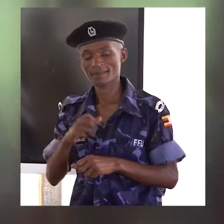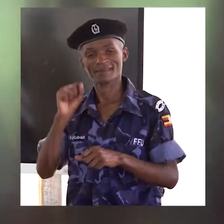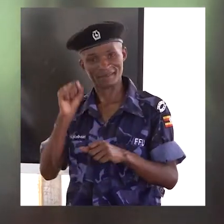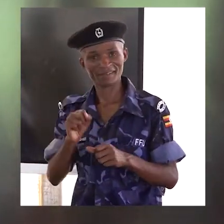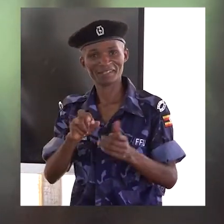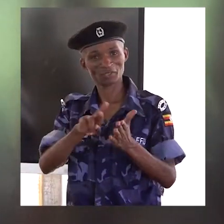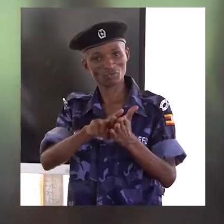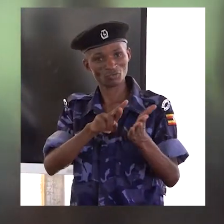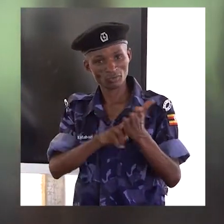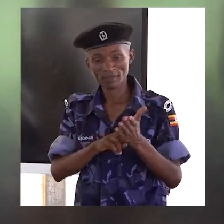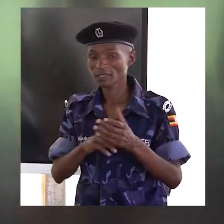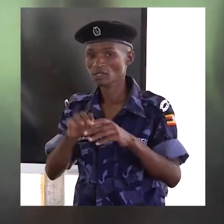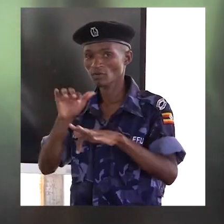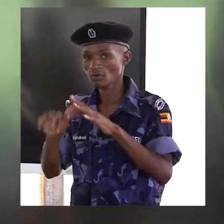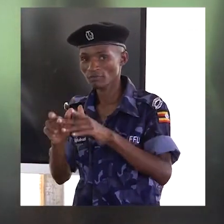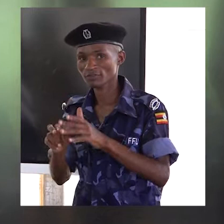the office of the PRO